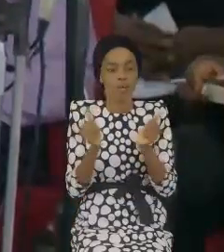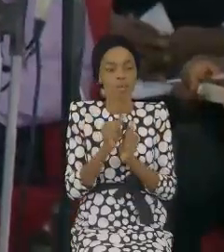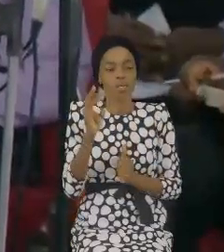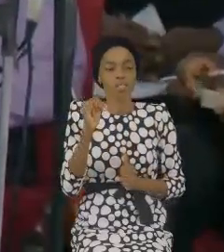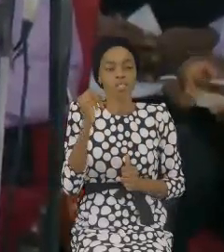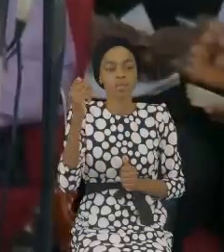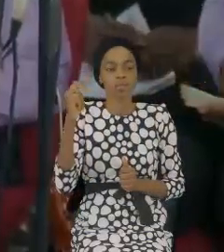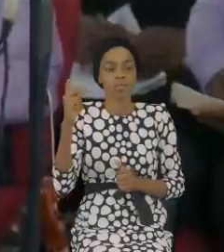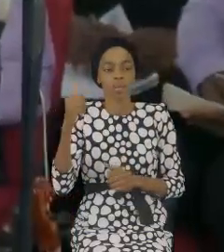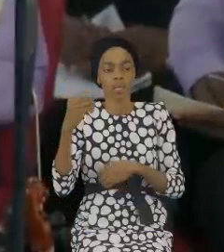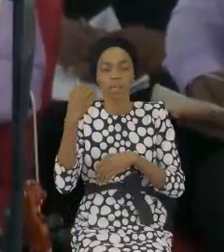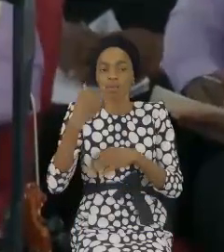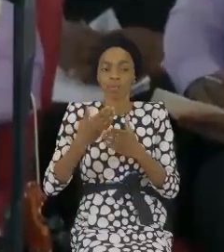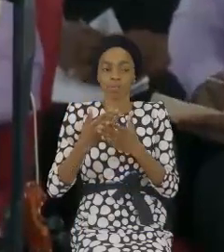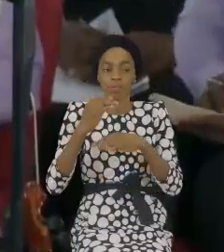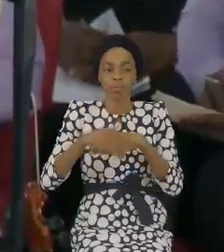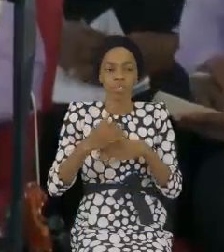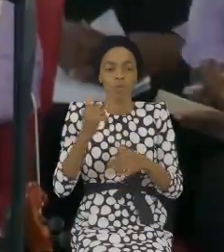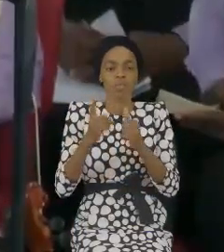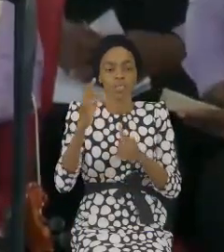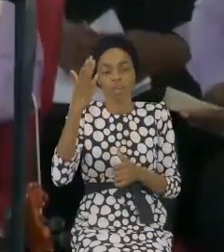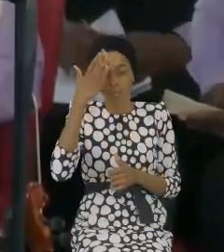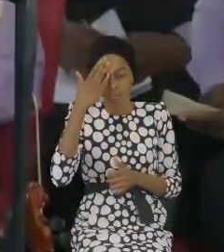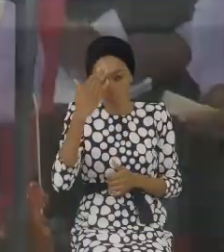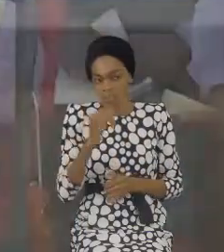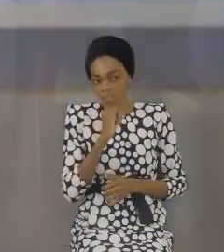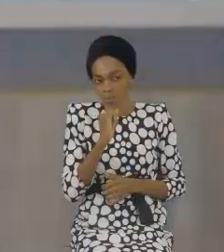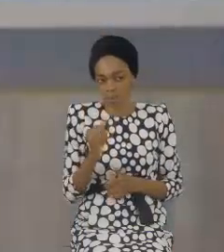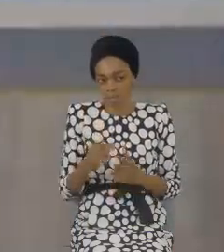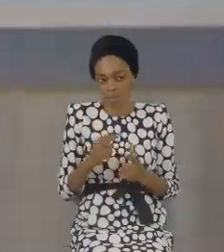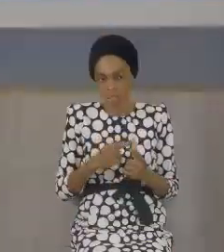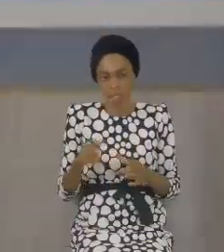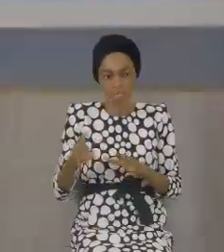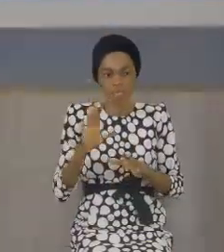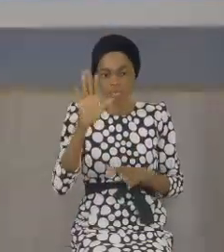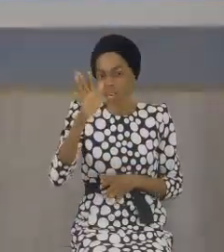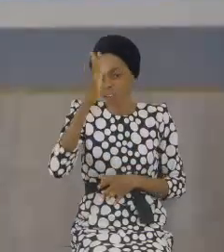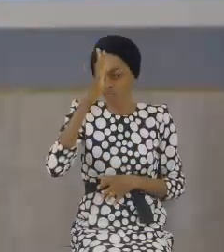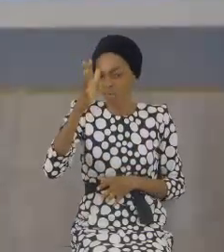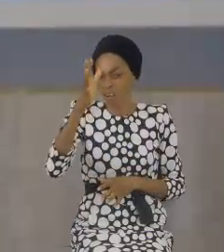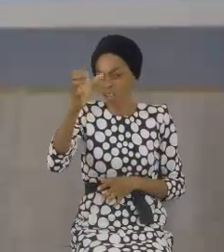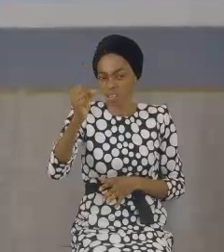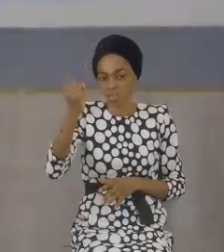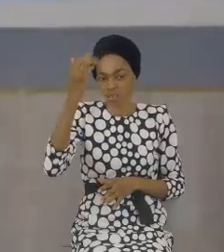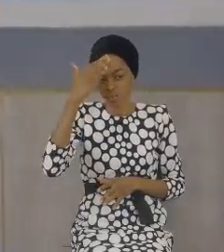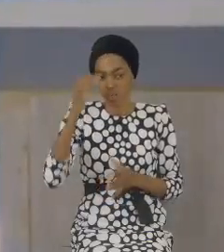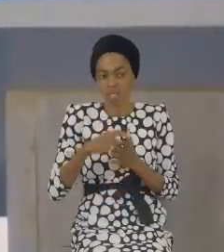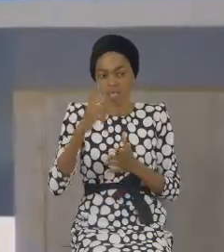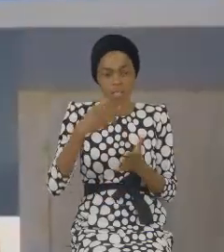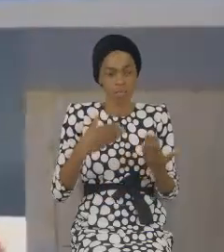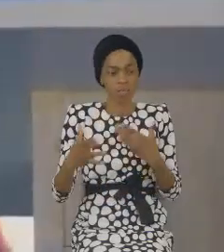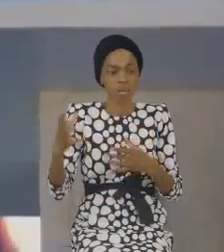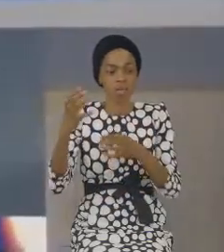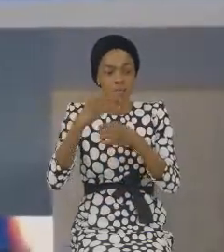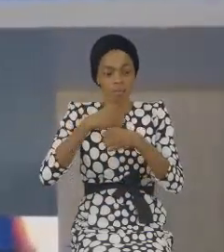with manna, which thou knewest not, neither did thy fathers know, that he might